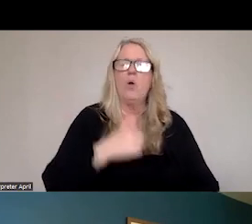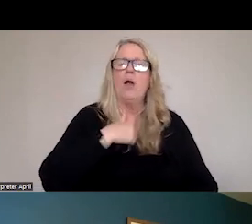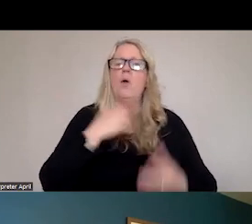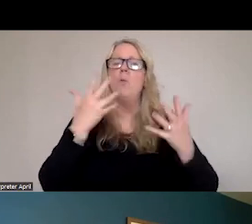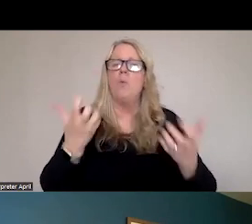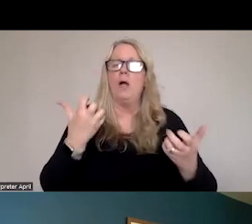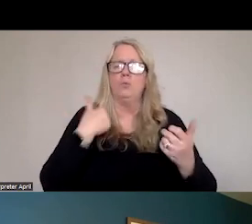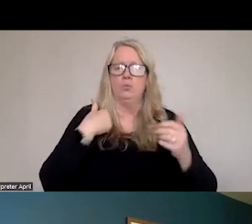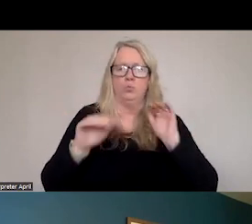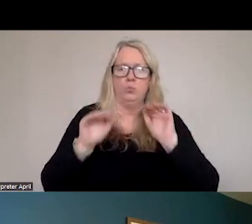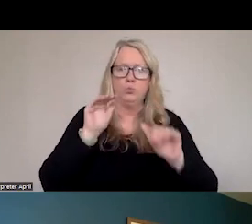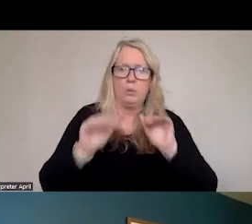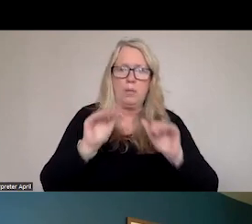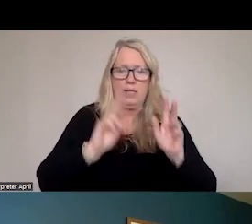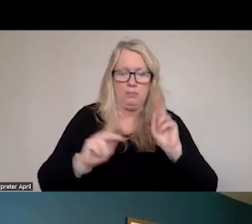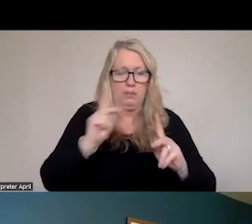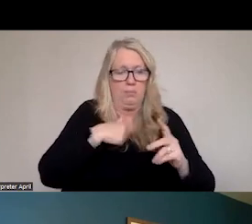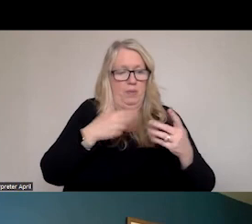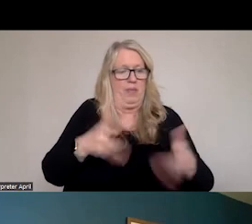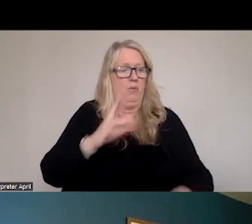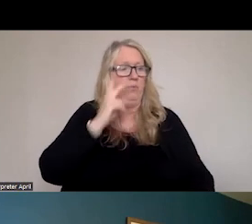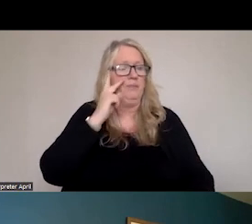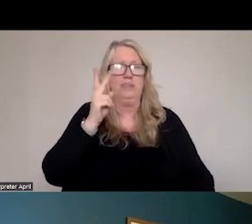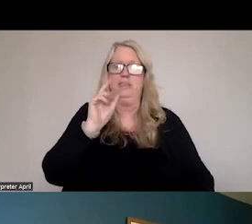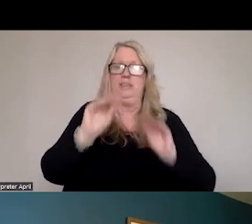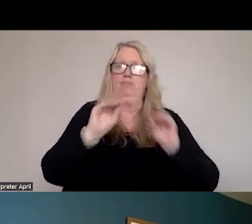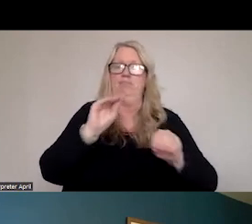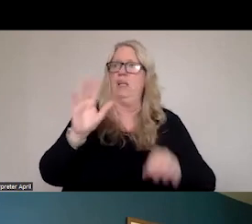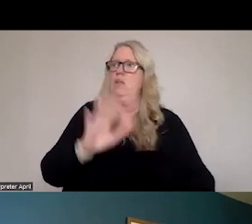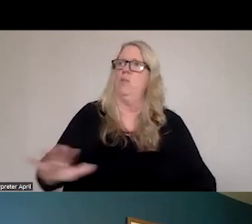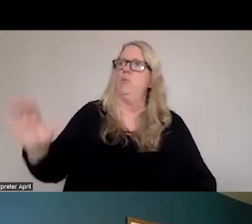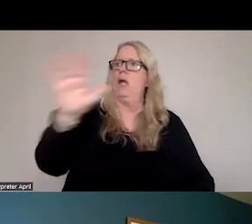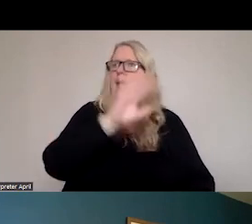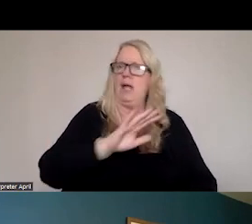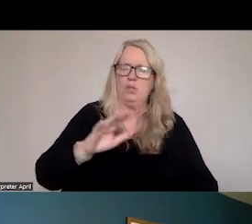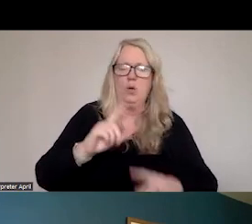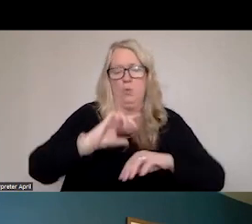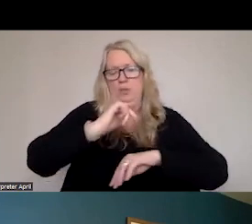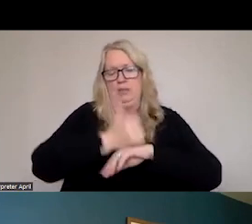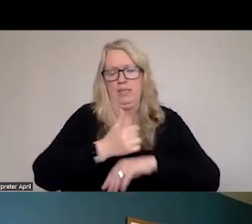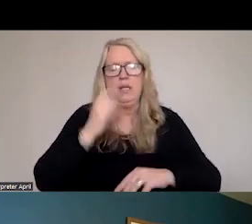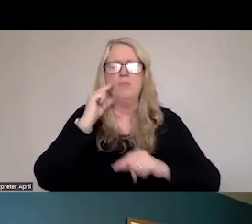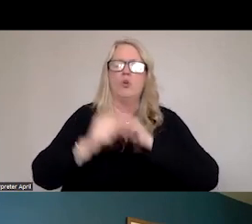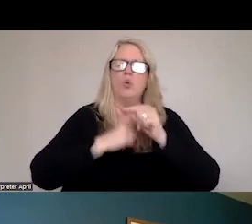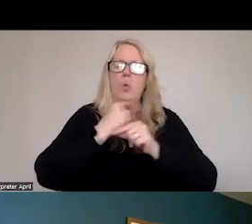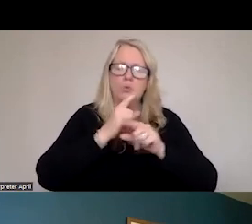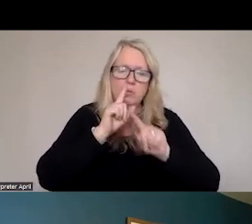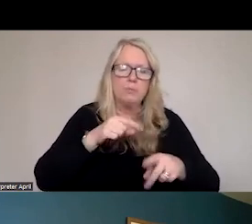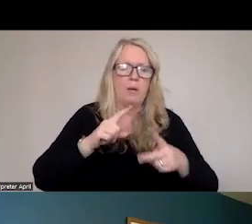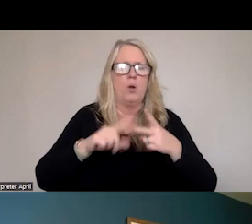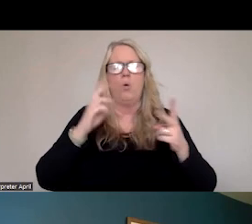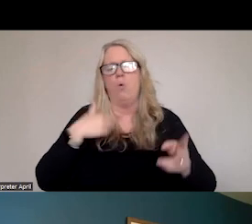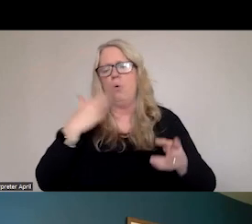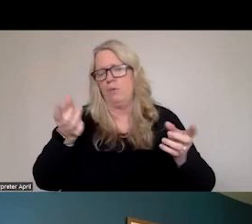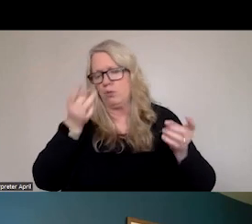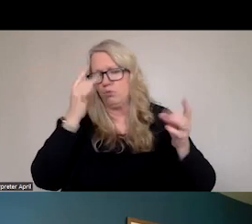we install what we have seen across the country, when we install mobile response and stabilization or crisis stabilization